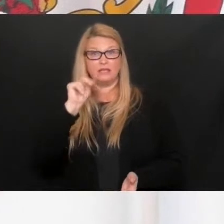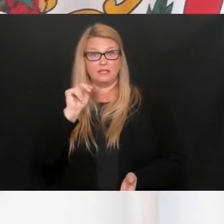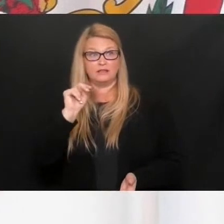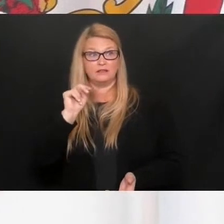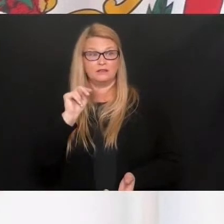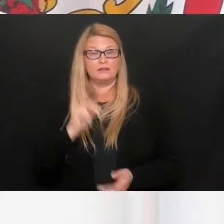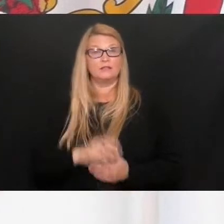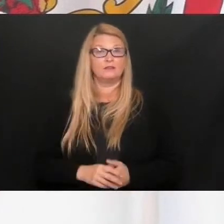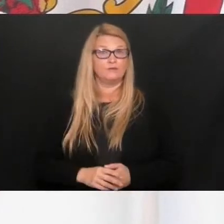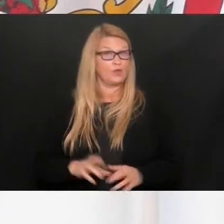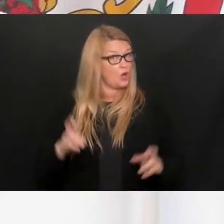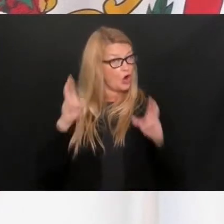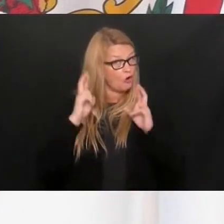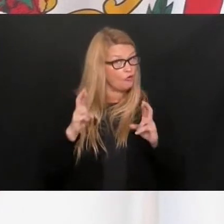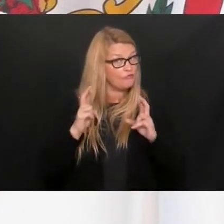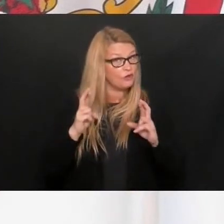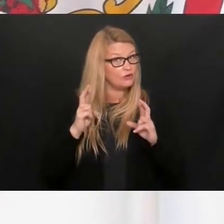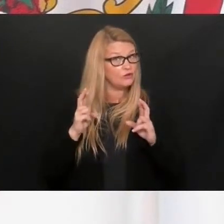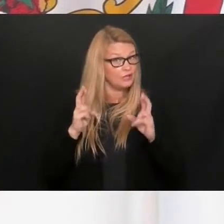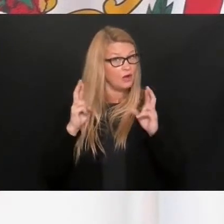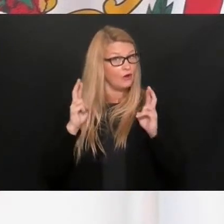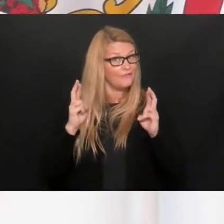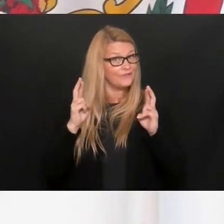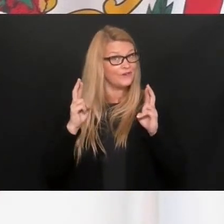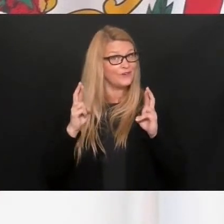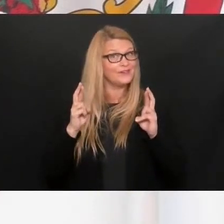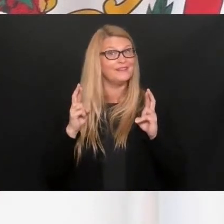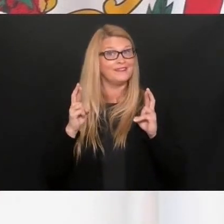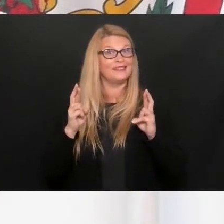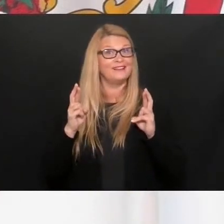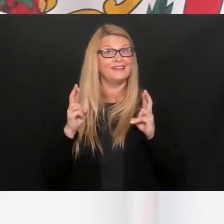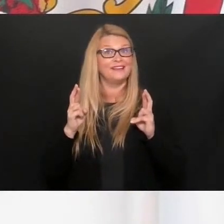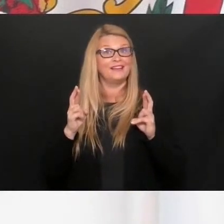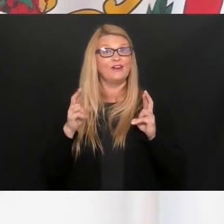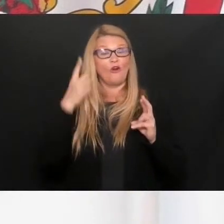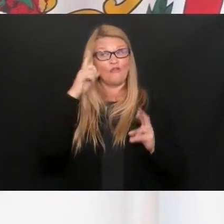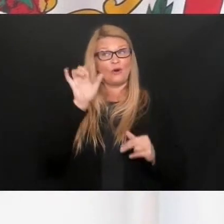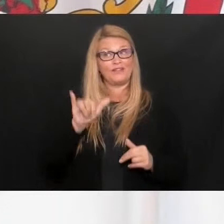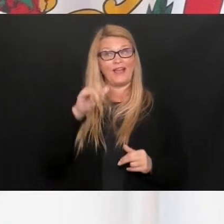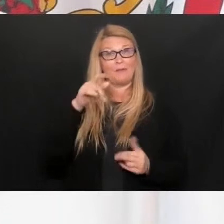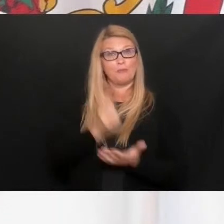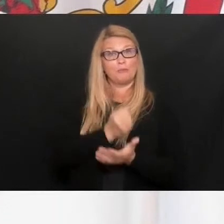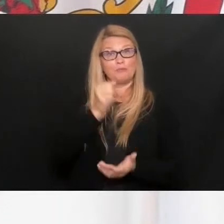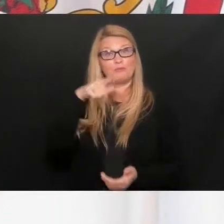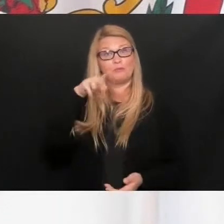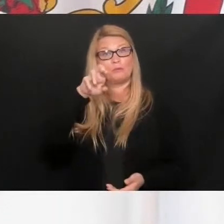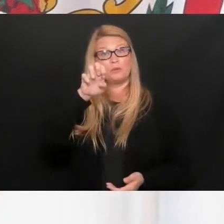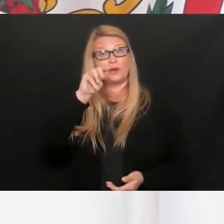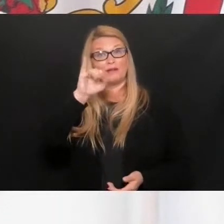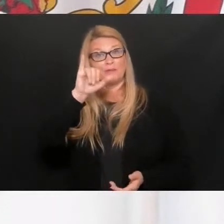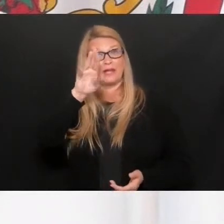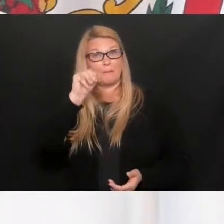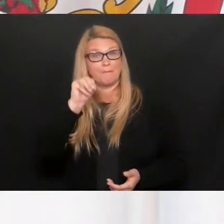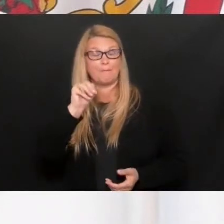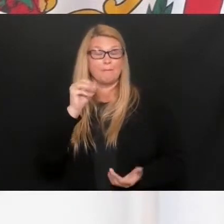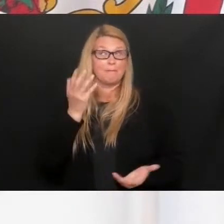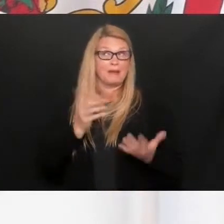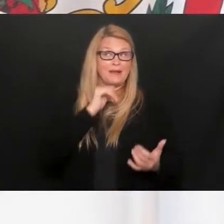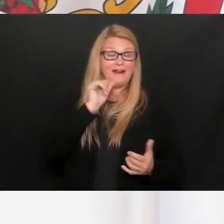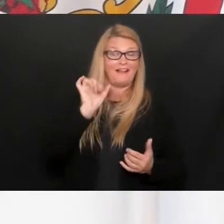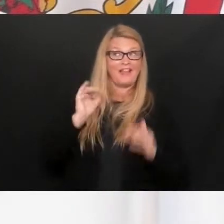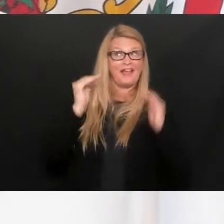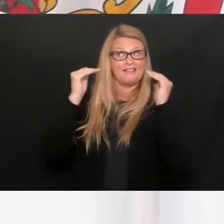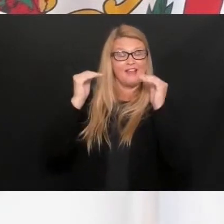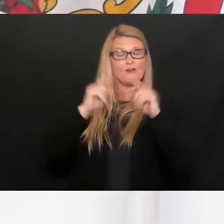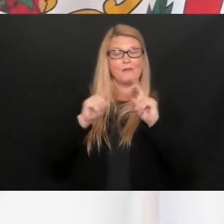$146,500,000. We're hopeful for some level of premium. I don't really think we're going to reach that level, but I'm